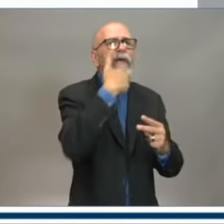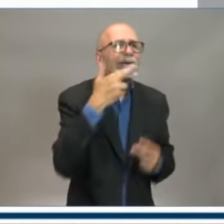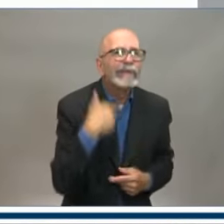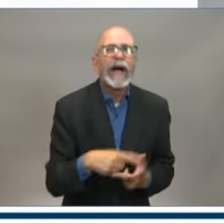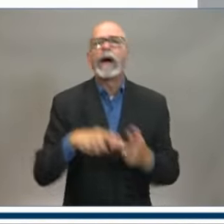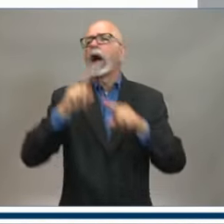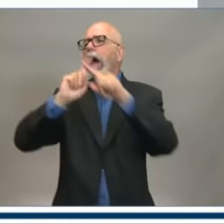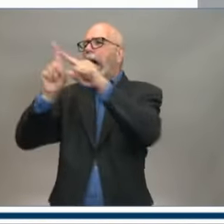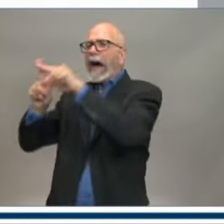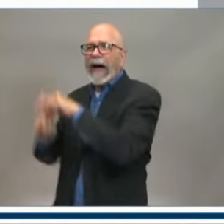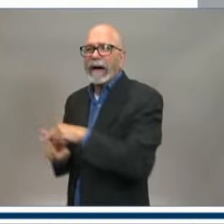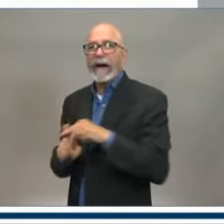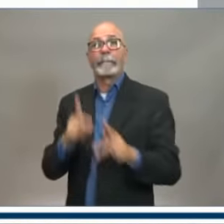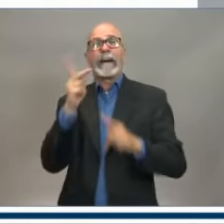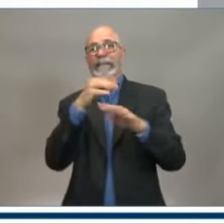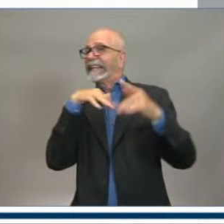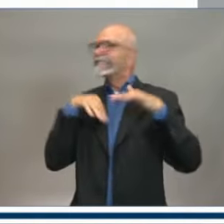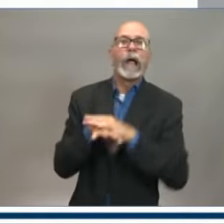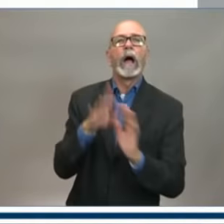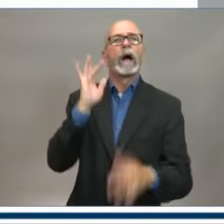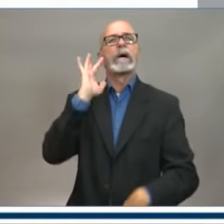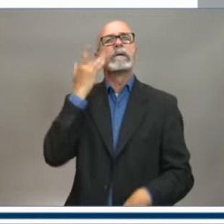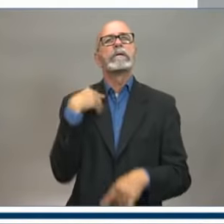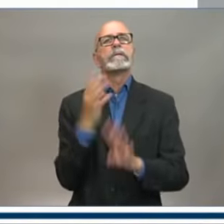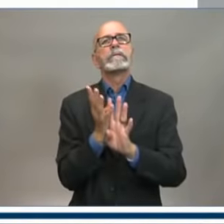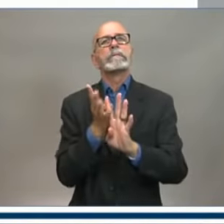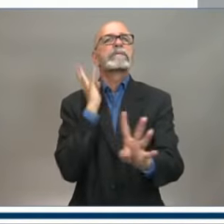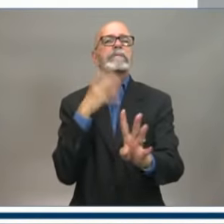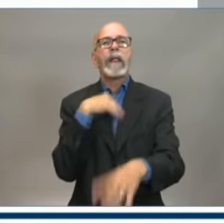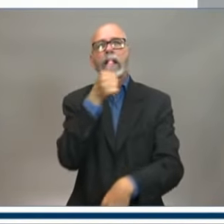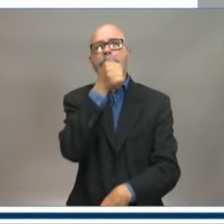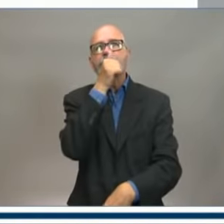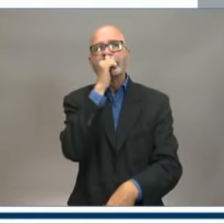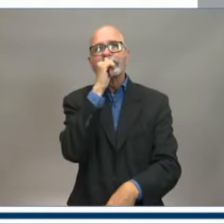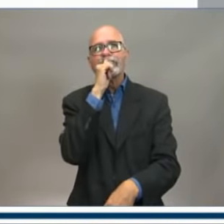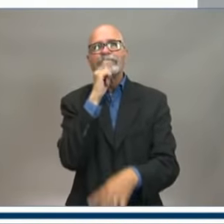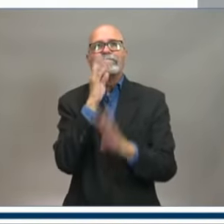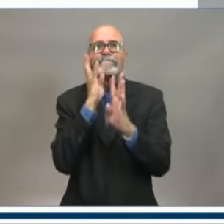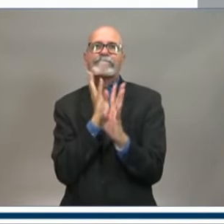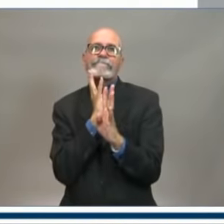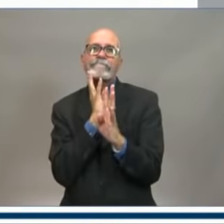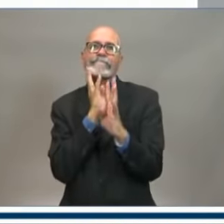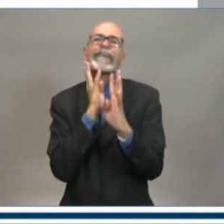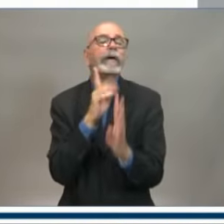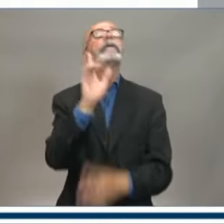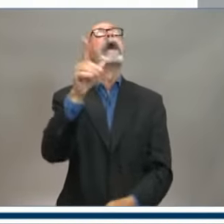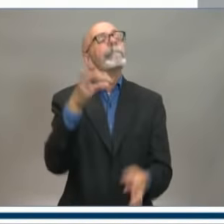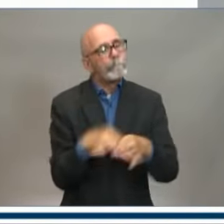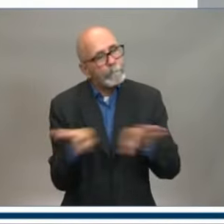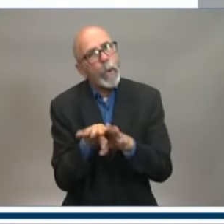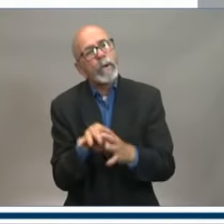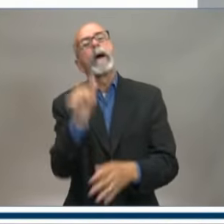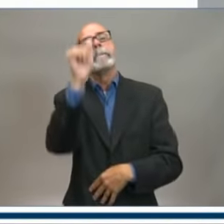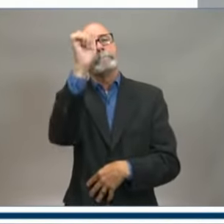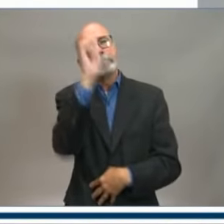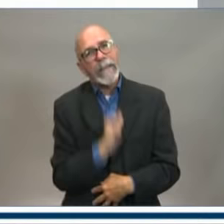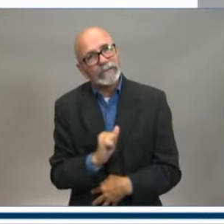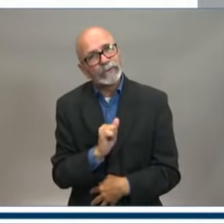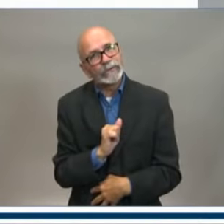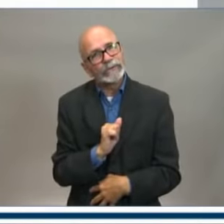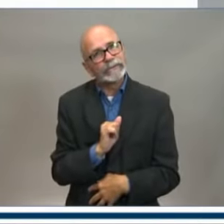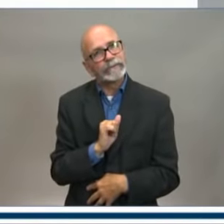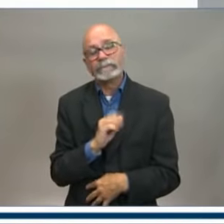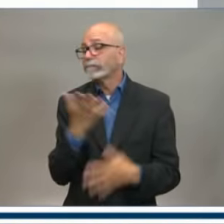take a little longer. There may be lineups that respect social distance. You may have to,